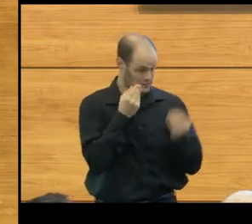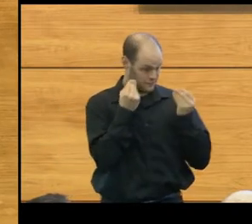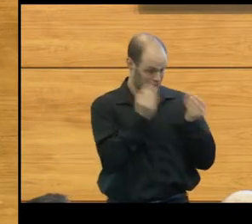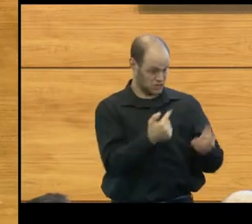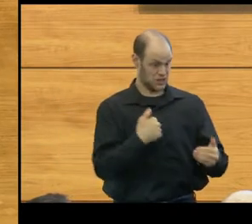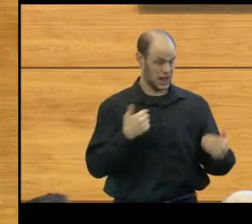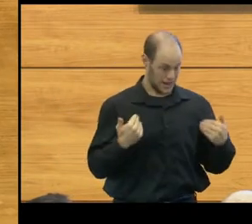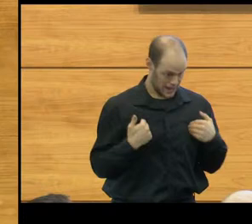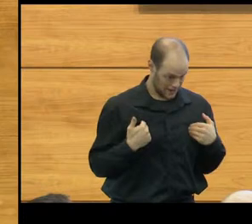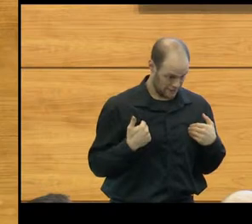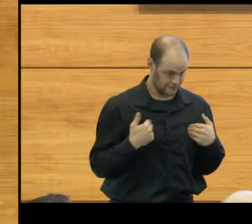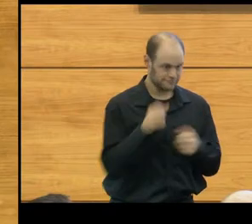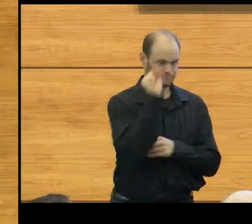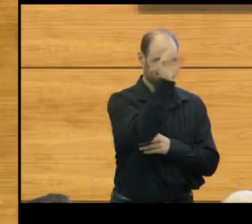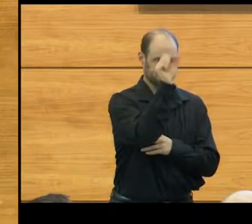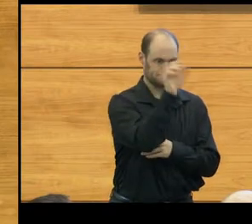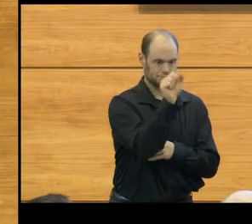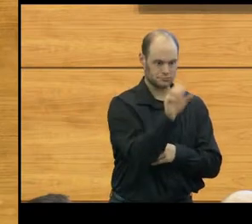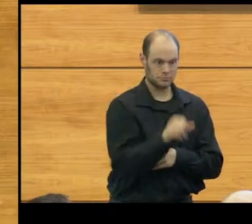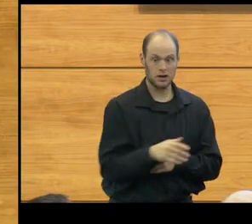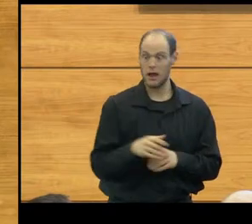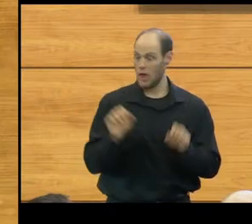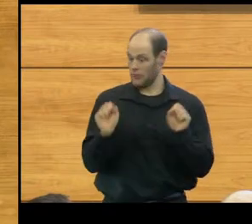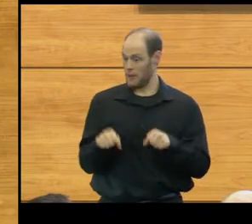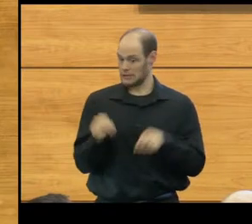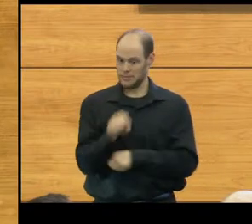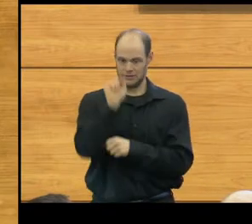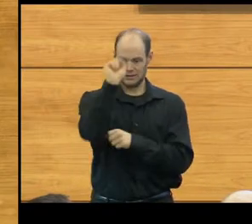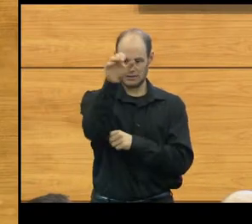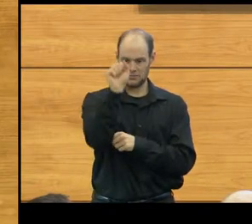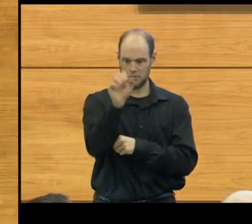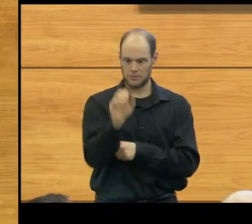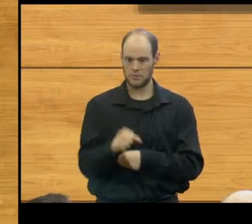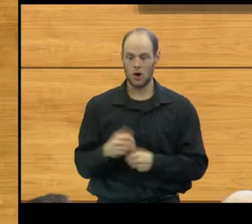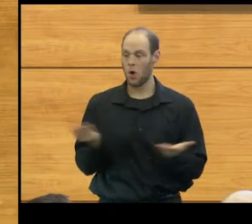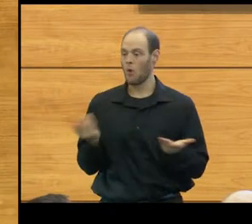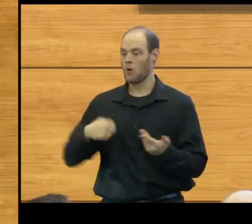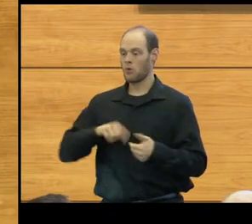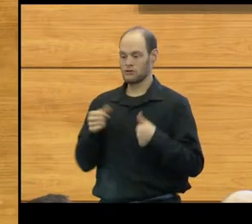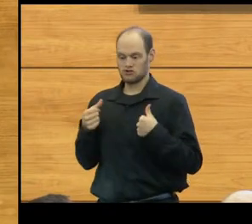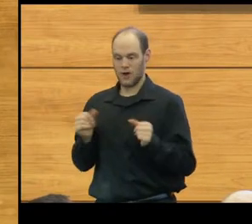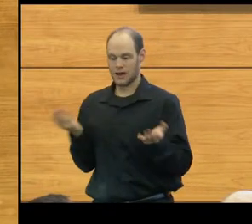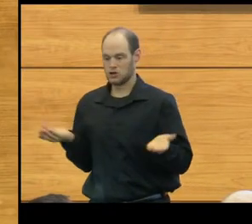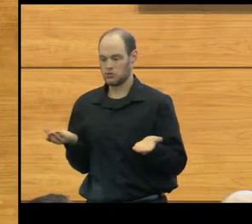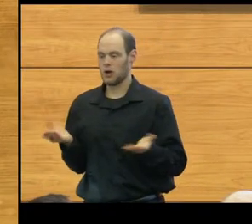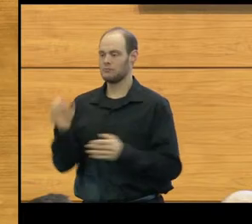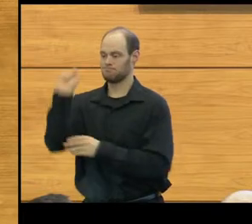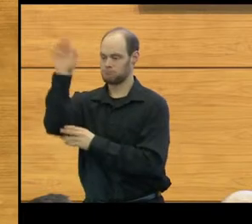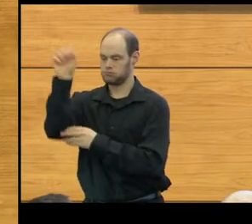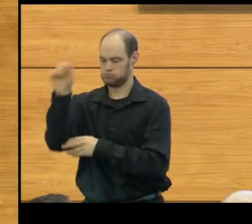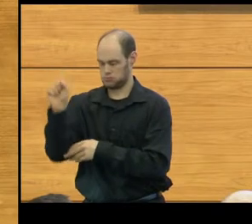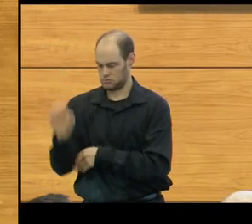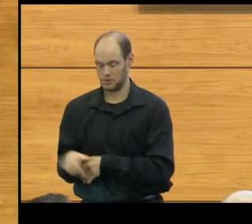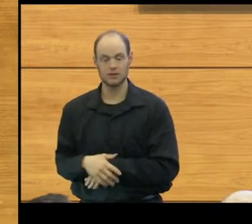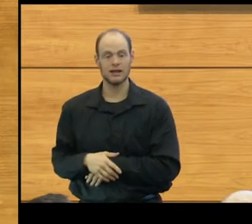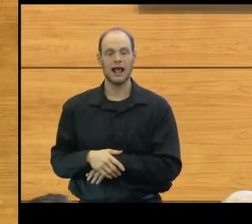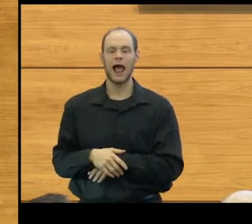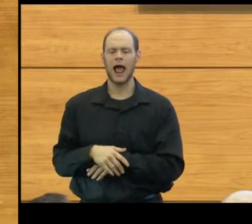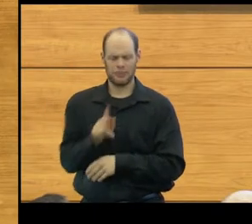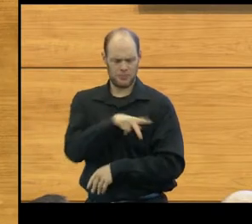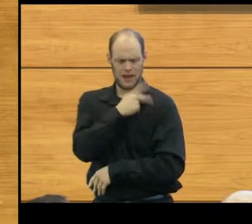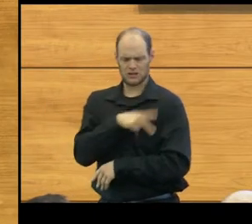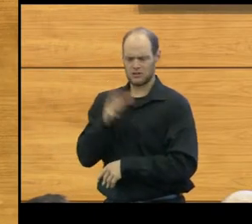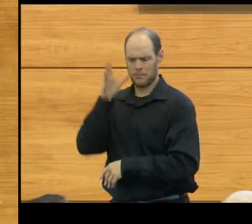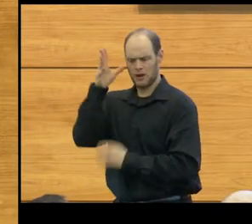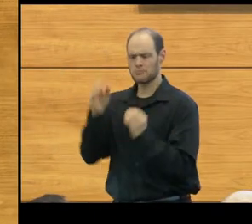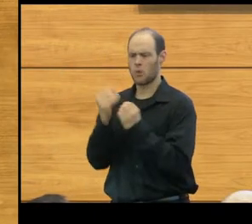that I have. These are the possibilities, and this is what we are going to try to do. And they're much more understanding